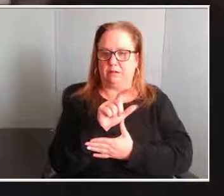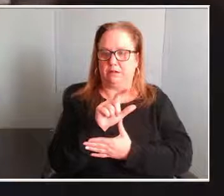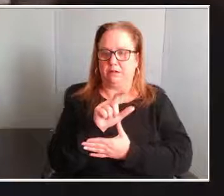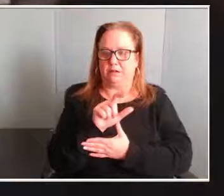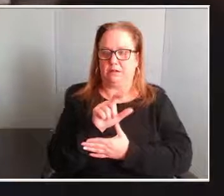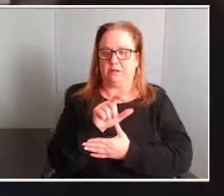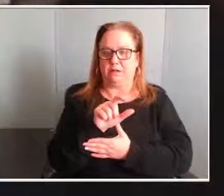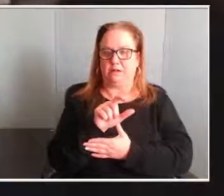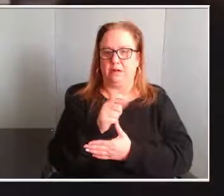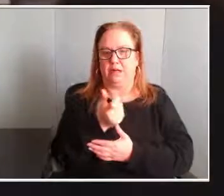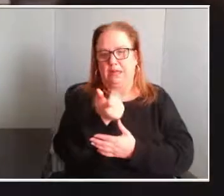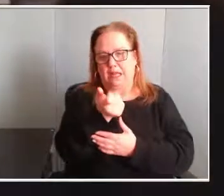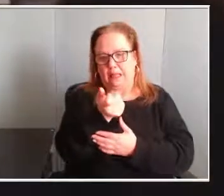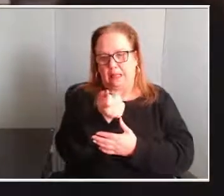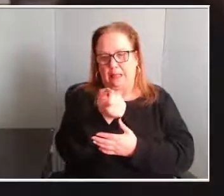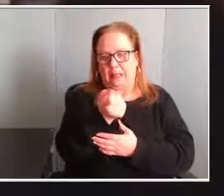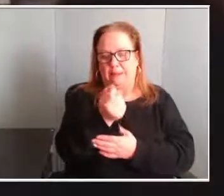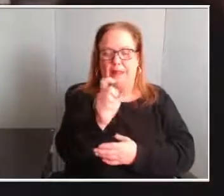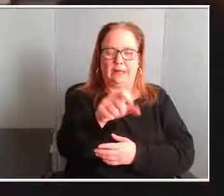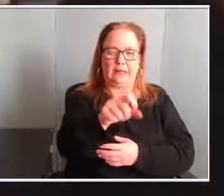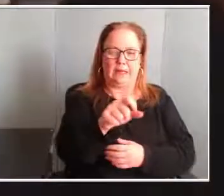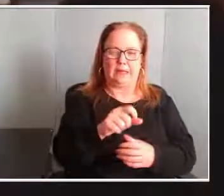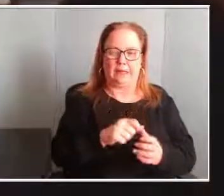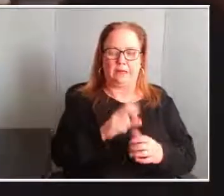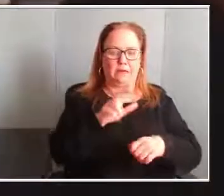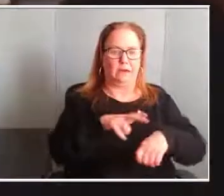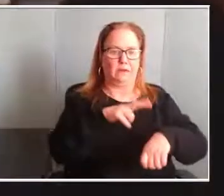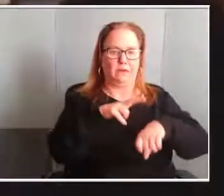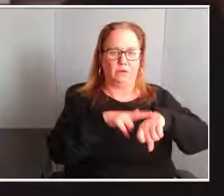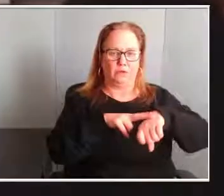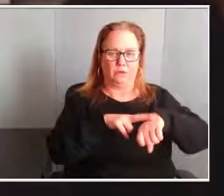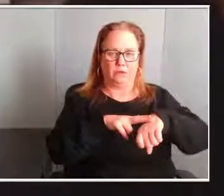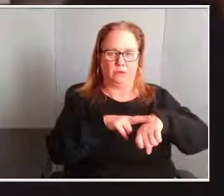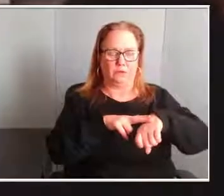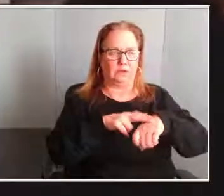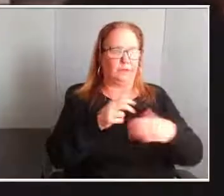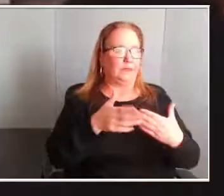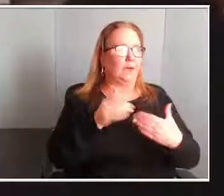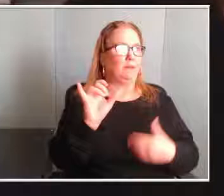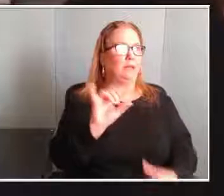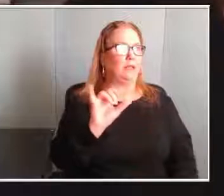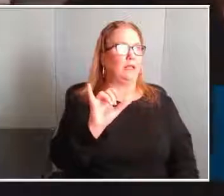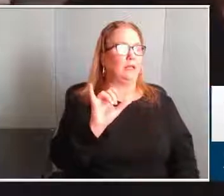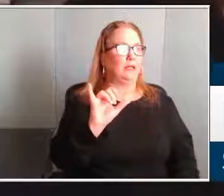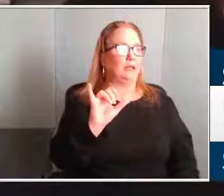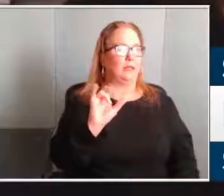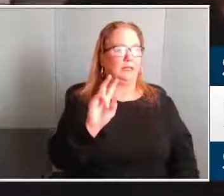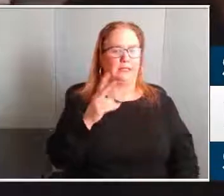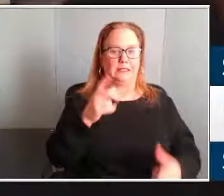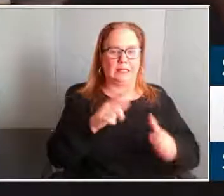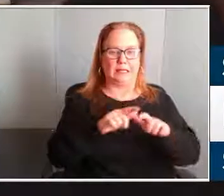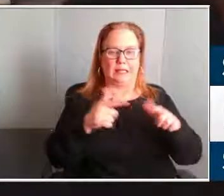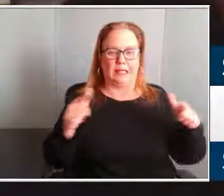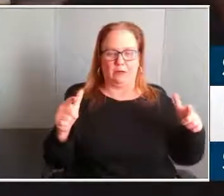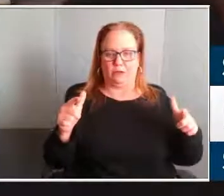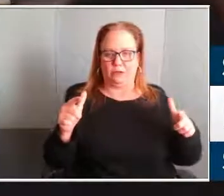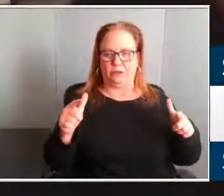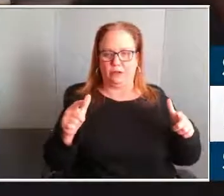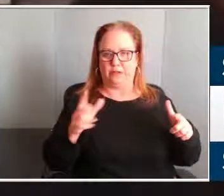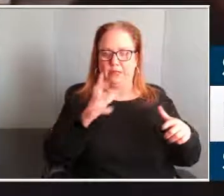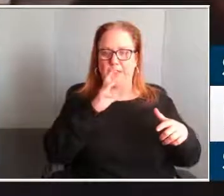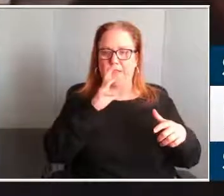Yeah, I do a little, but of course, it's almost like a second language, like he's